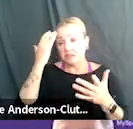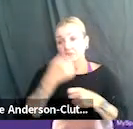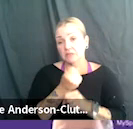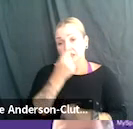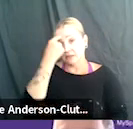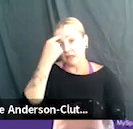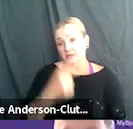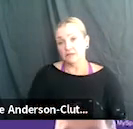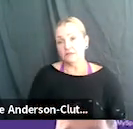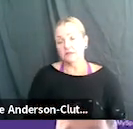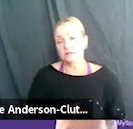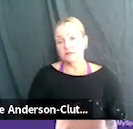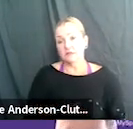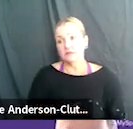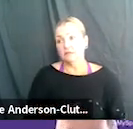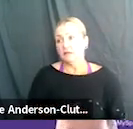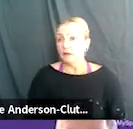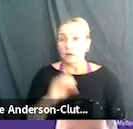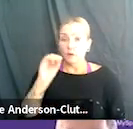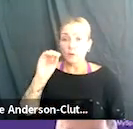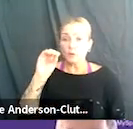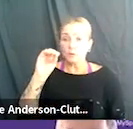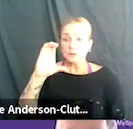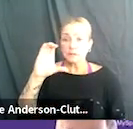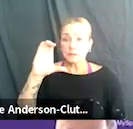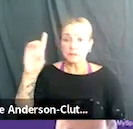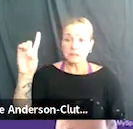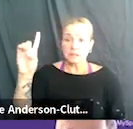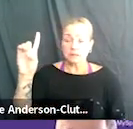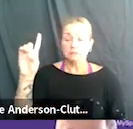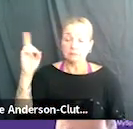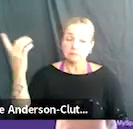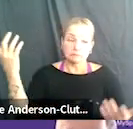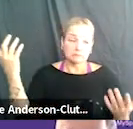And certainly OCD, it could be. I mean, that makes sense.